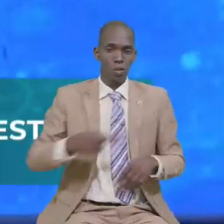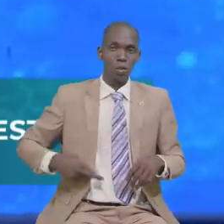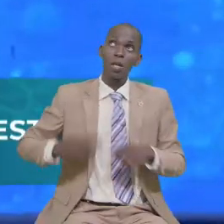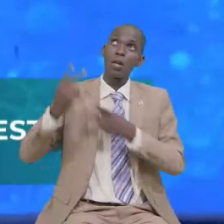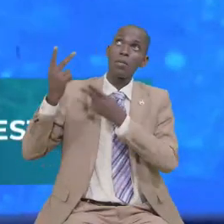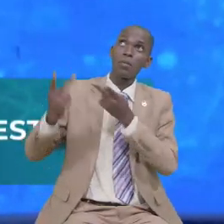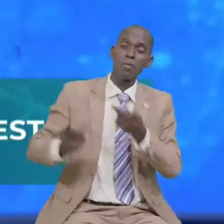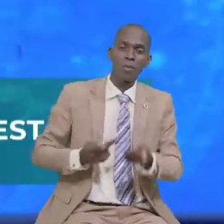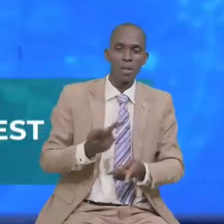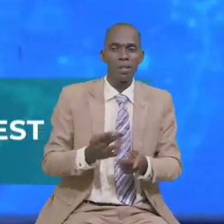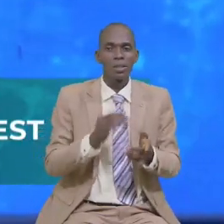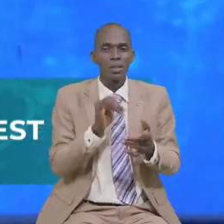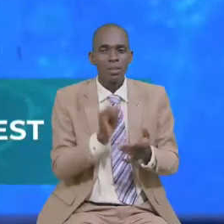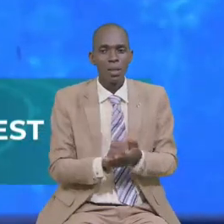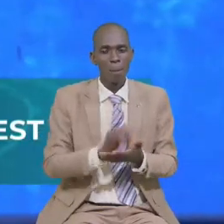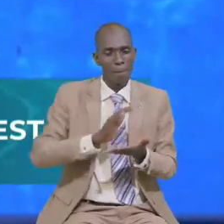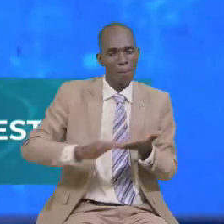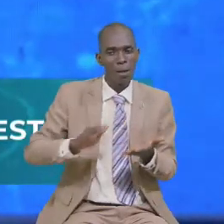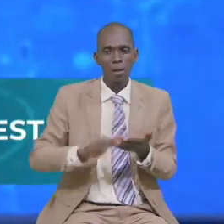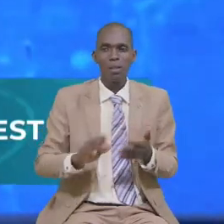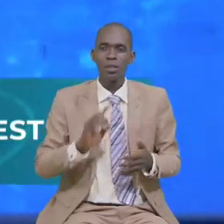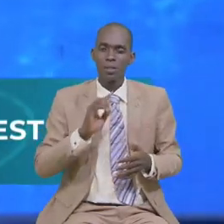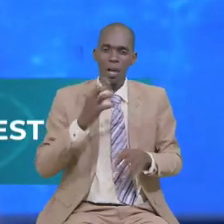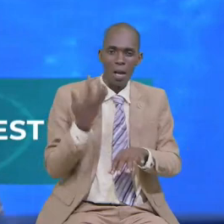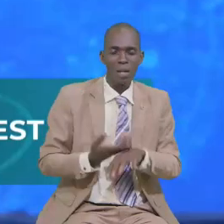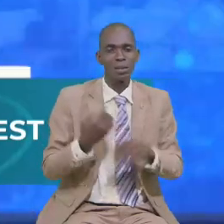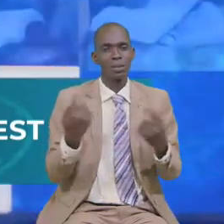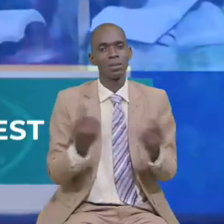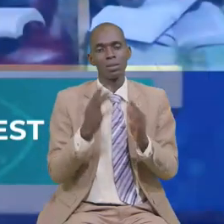pardons earnest sinners.